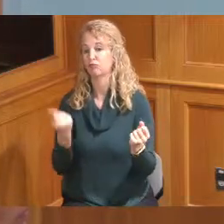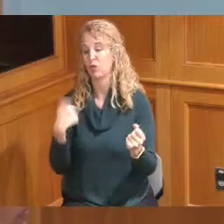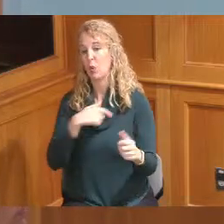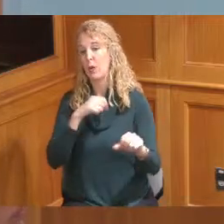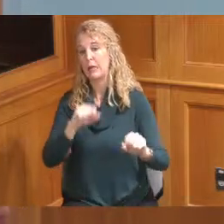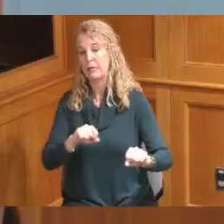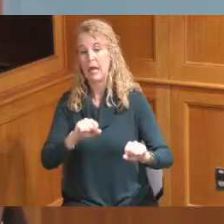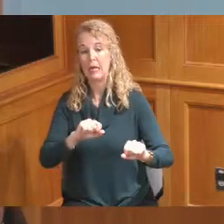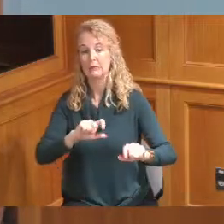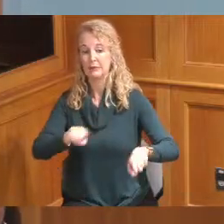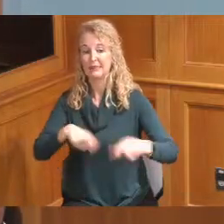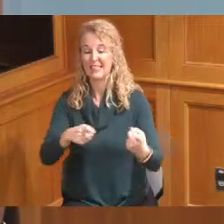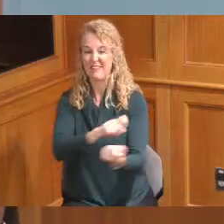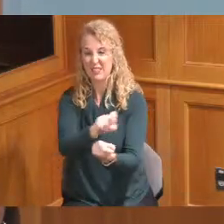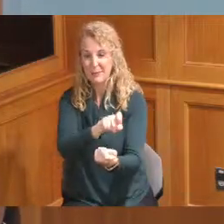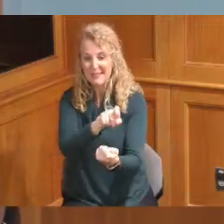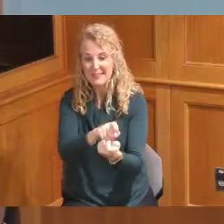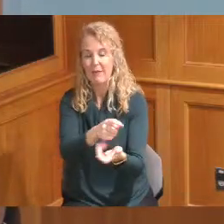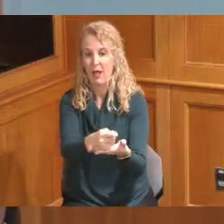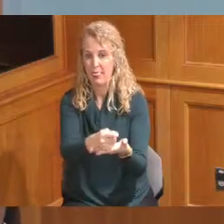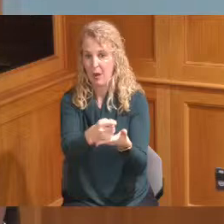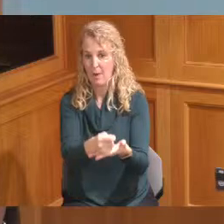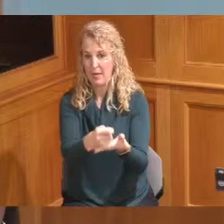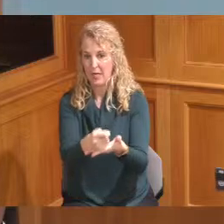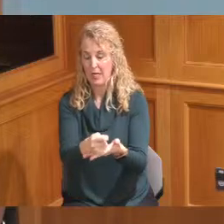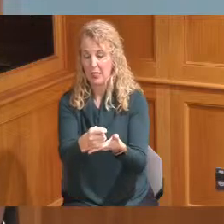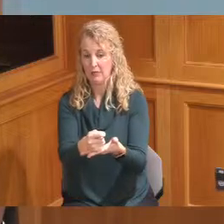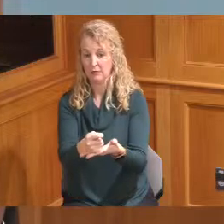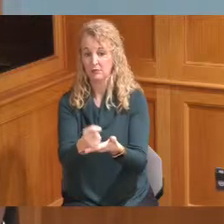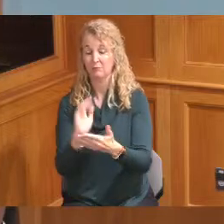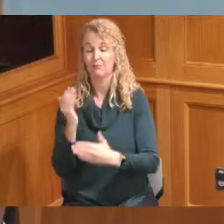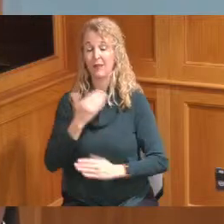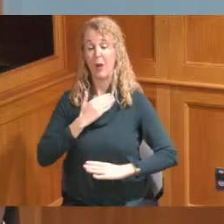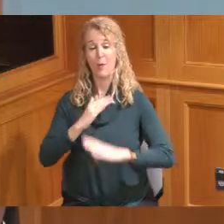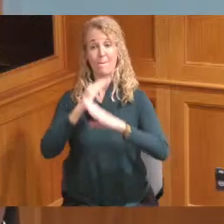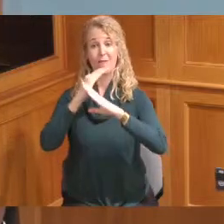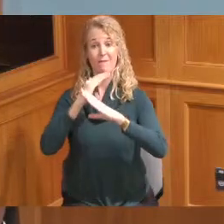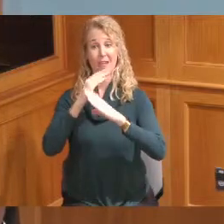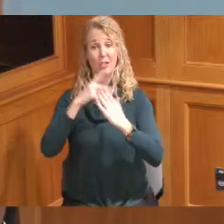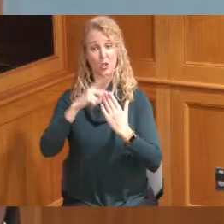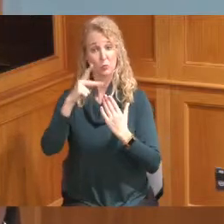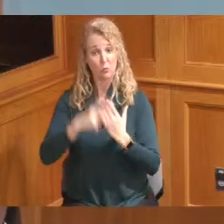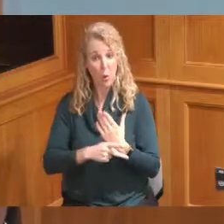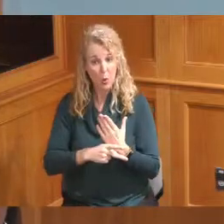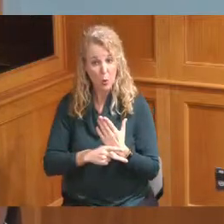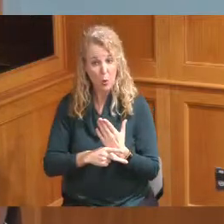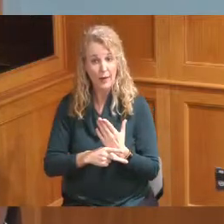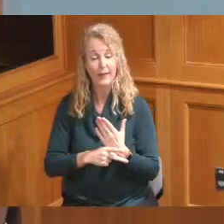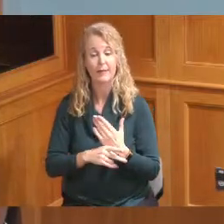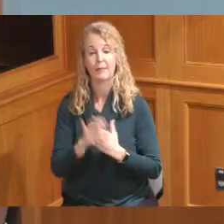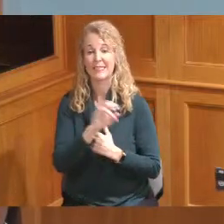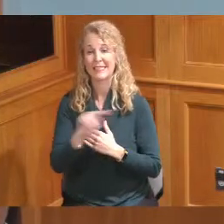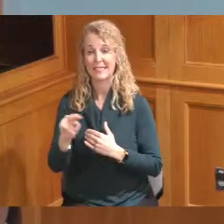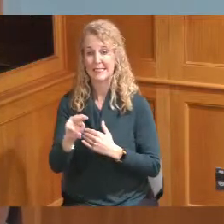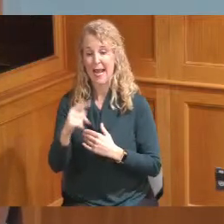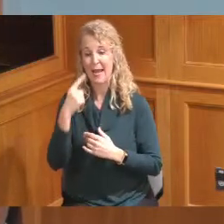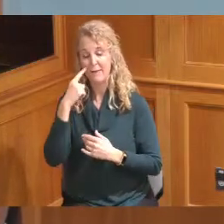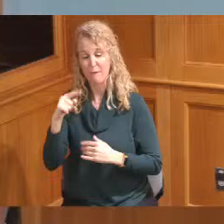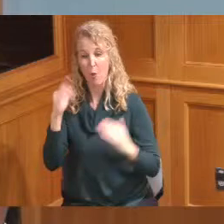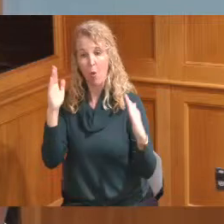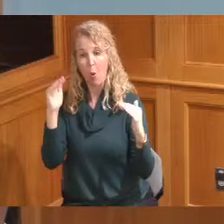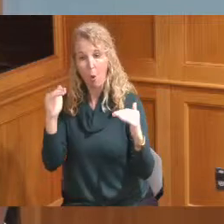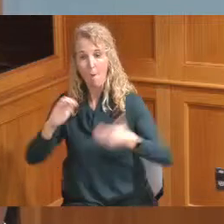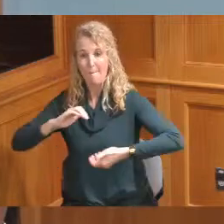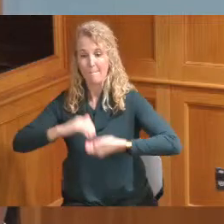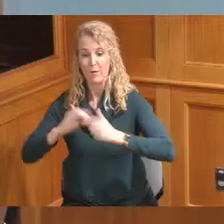methamphetamine-specific therapy on site. At the heart of our prevention effort lies the Cincinnati for Hope Coalition, which works